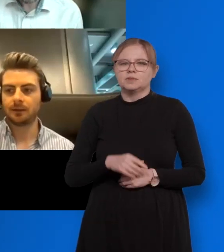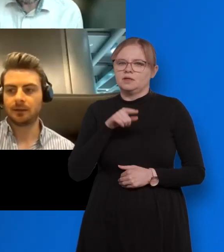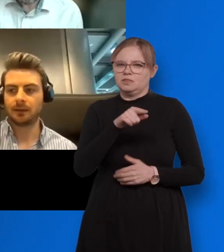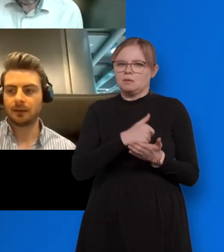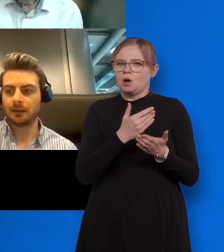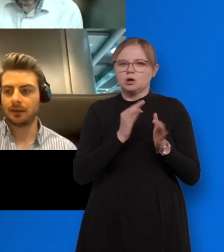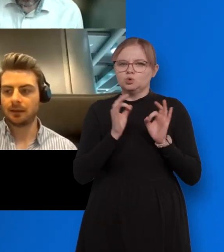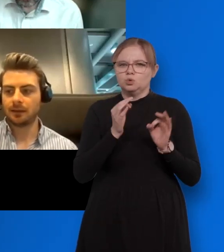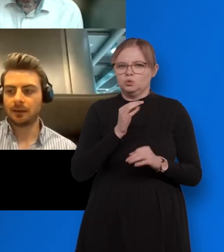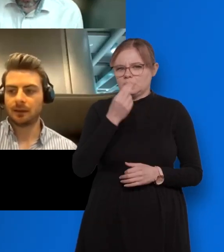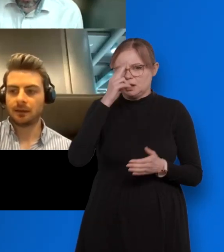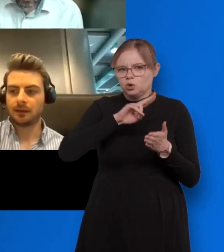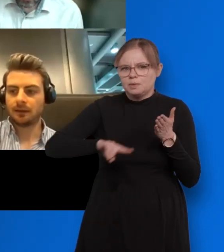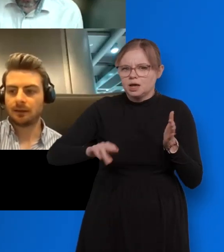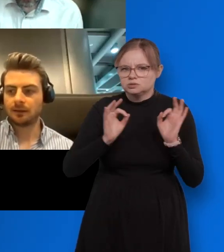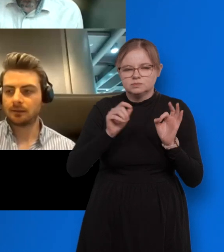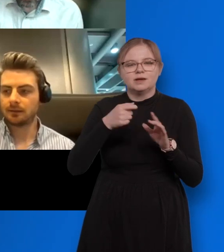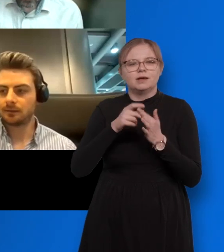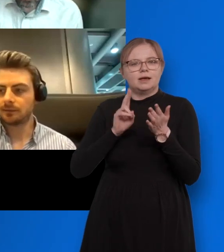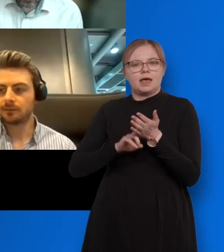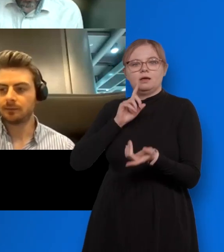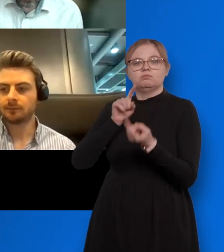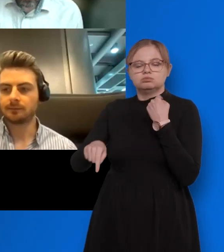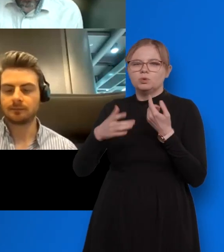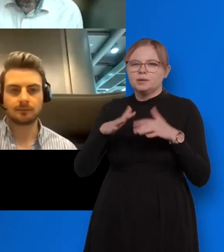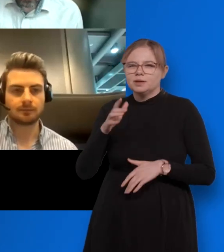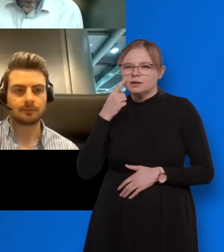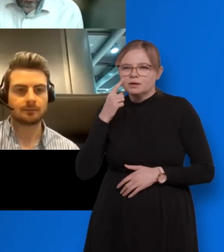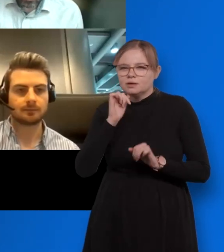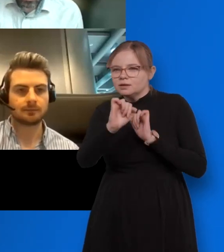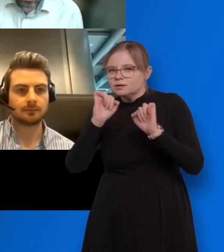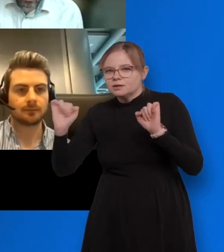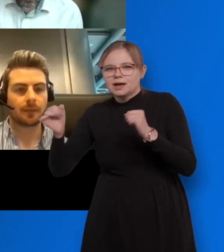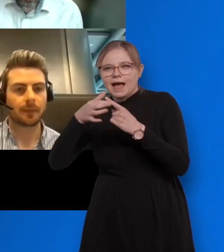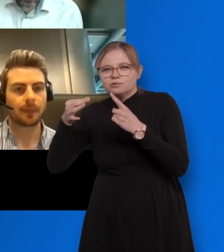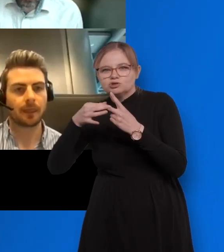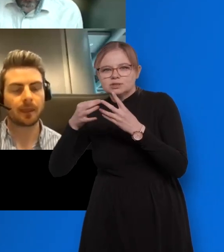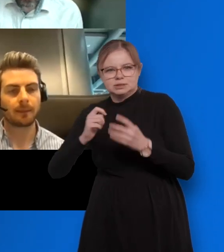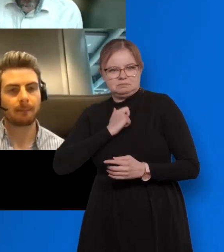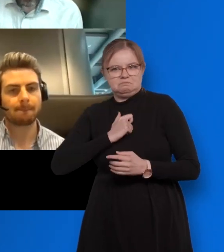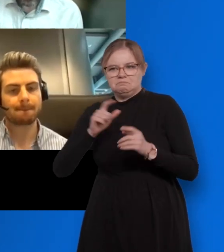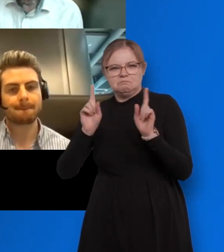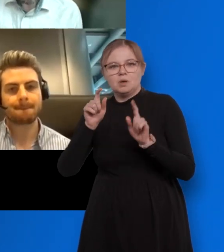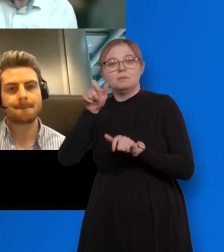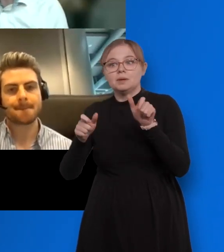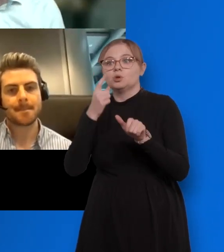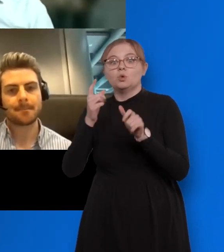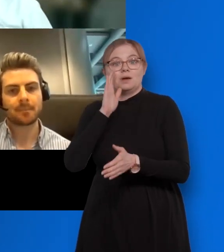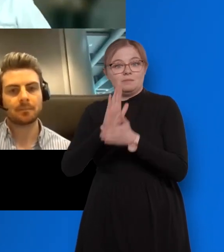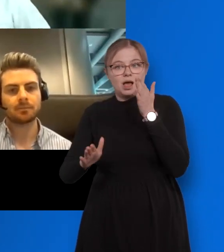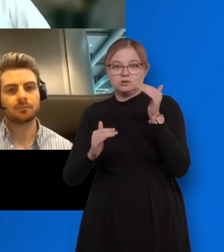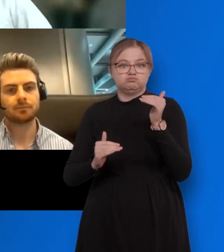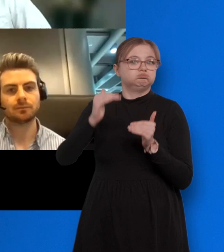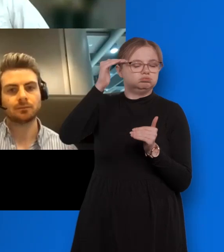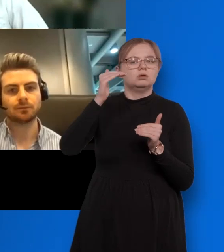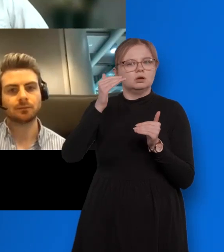Well, what we've been doing is looking at the characteristics of the people who do, pass the threshold and reach the be